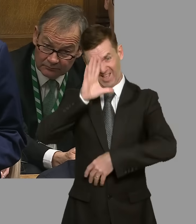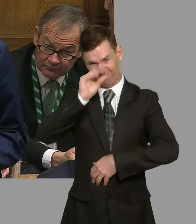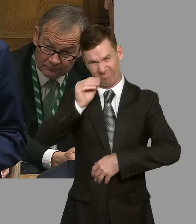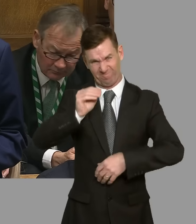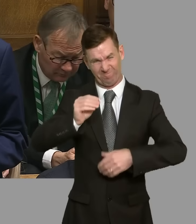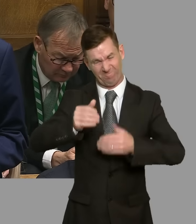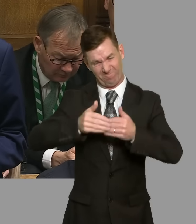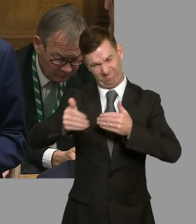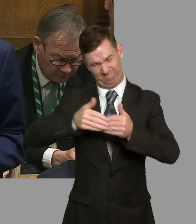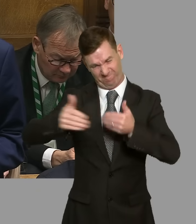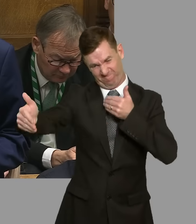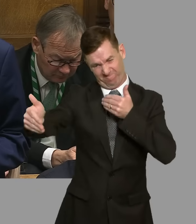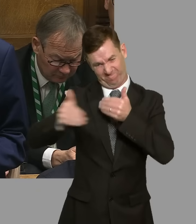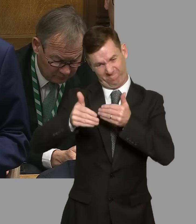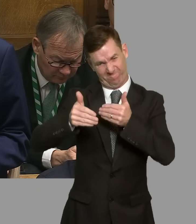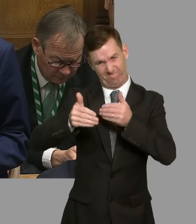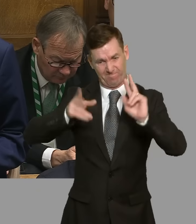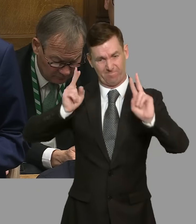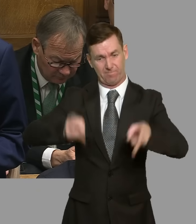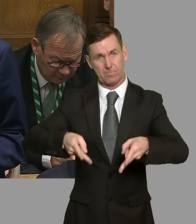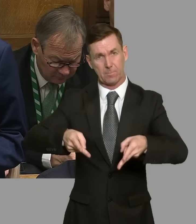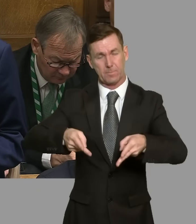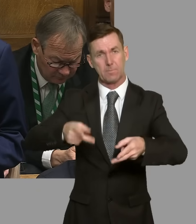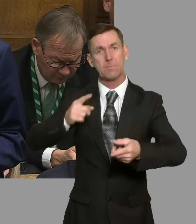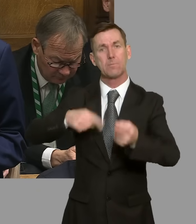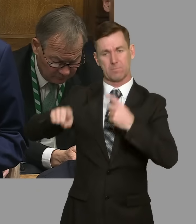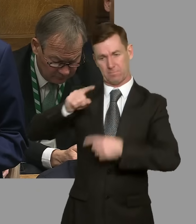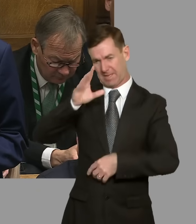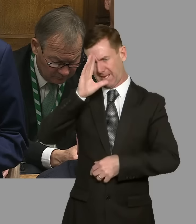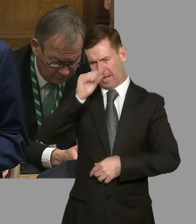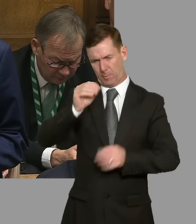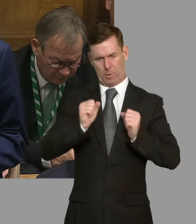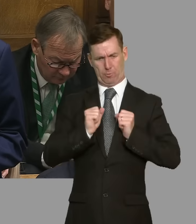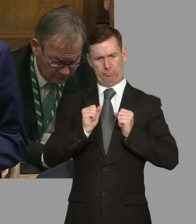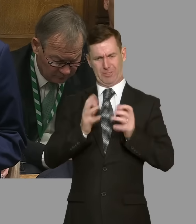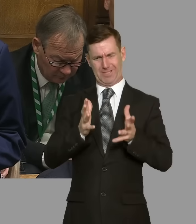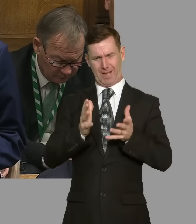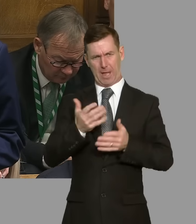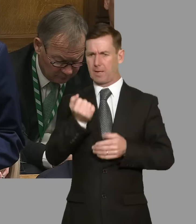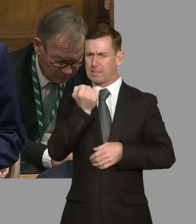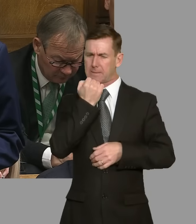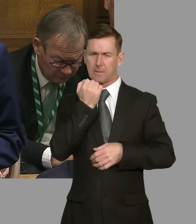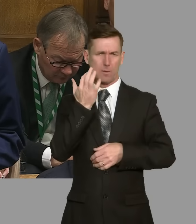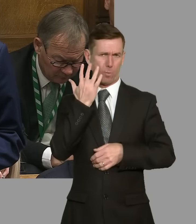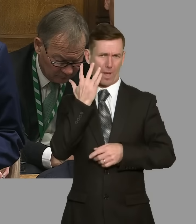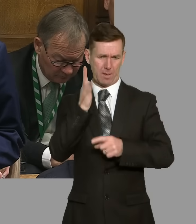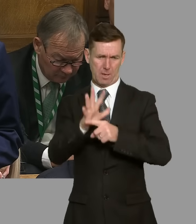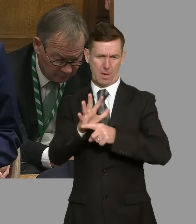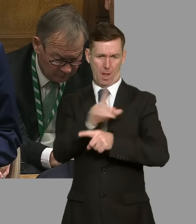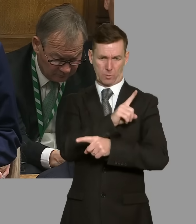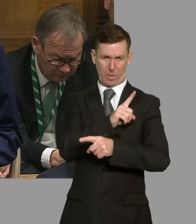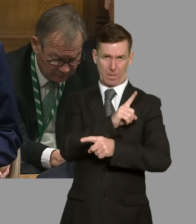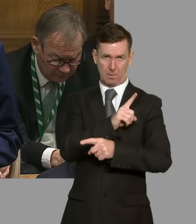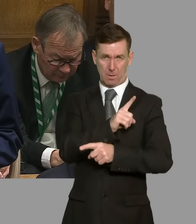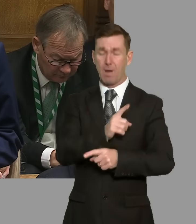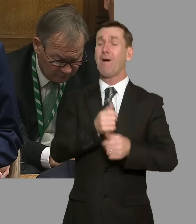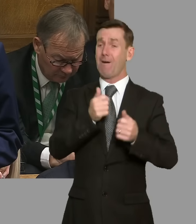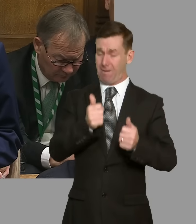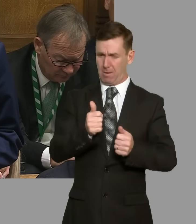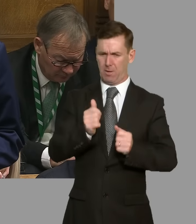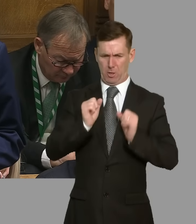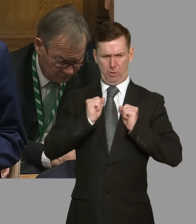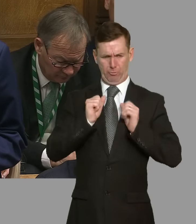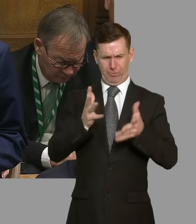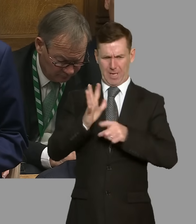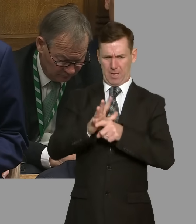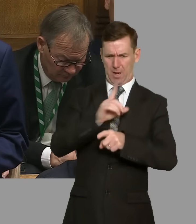date, which was just last week. She has not received notification of any actual pension payment and has spent long